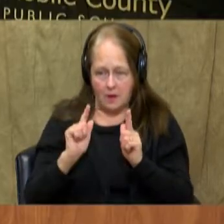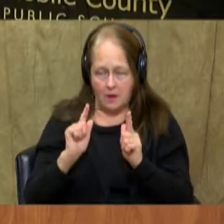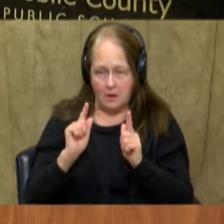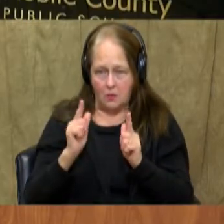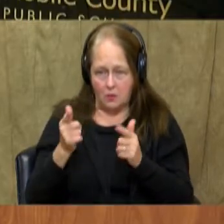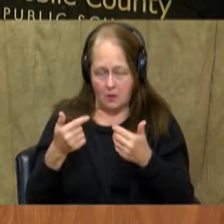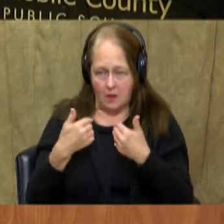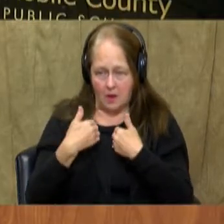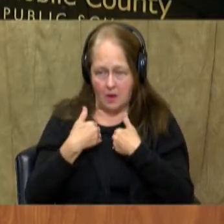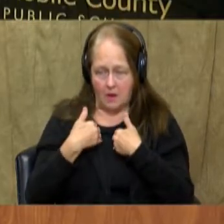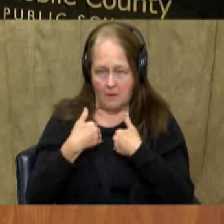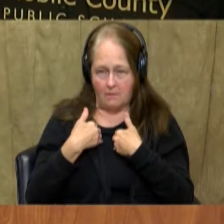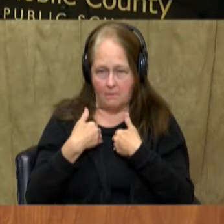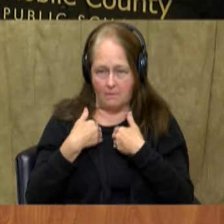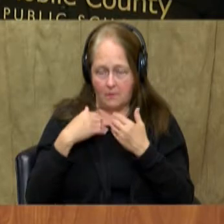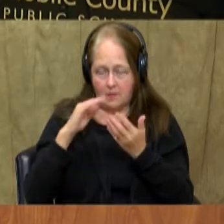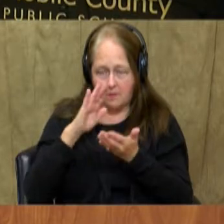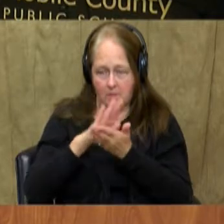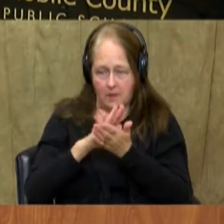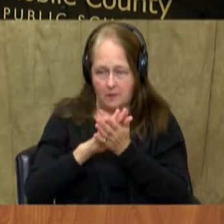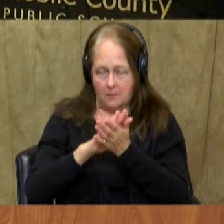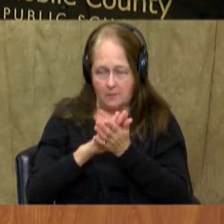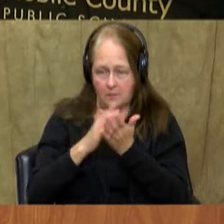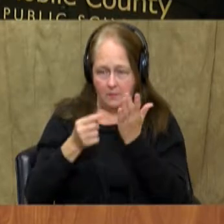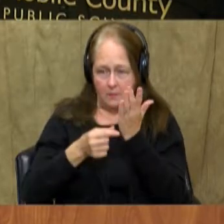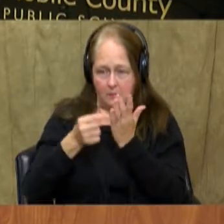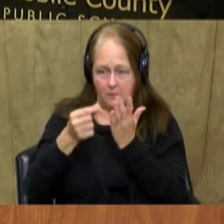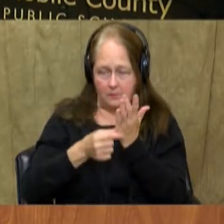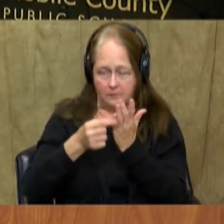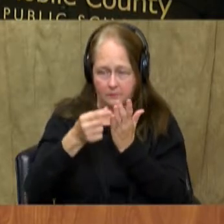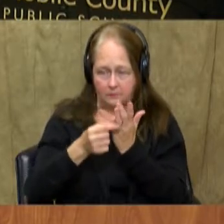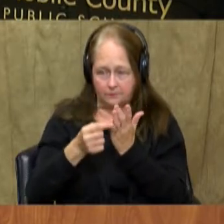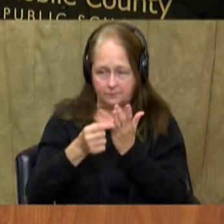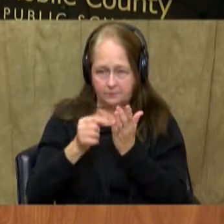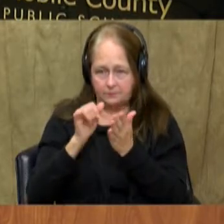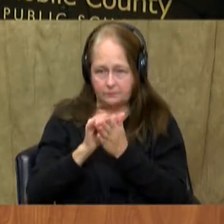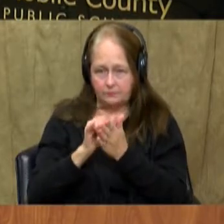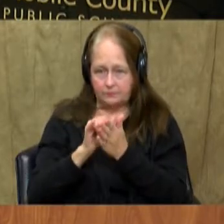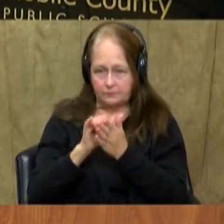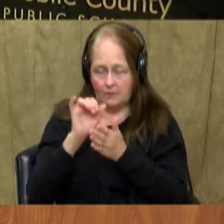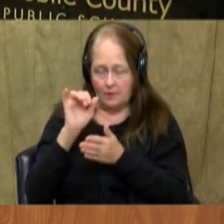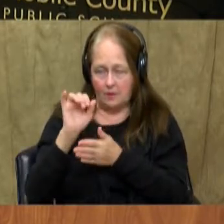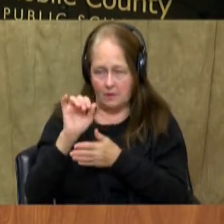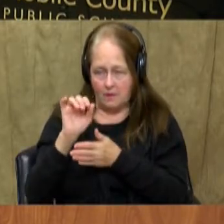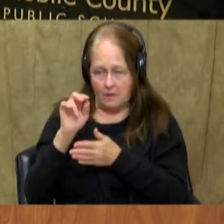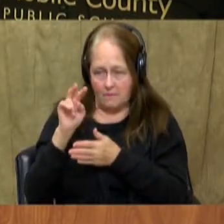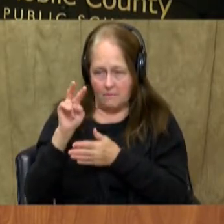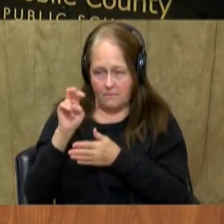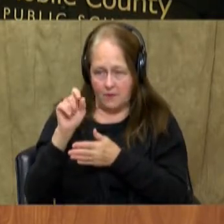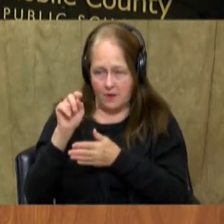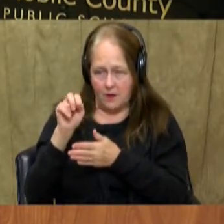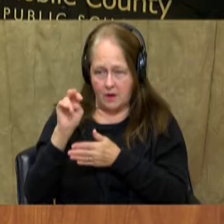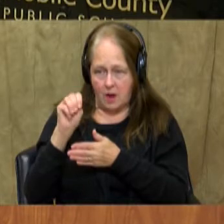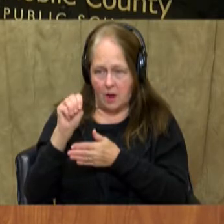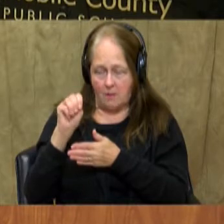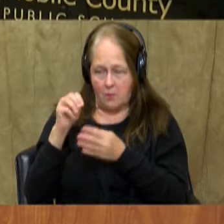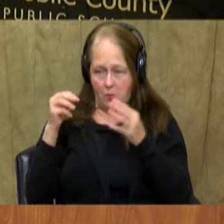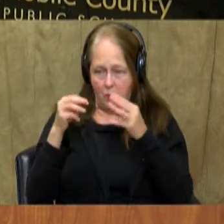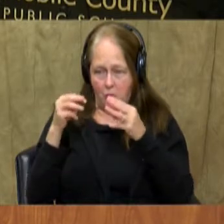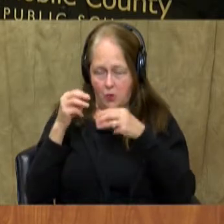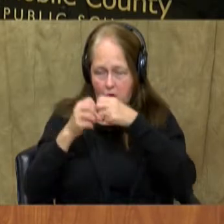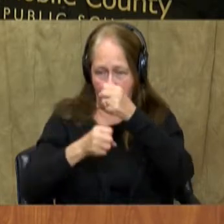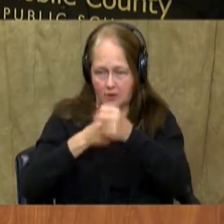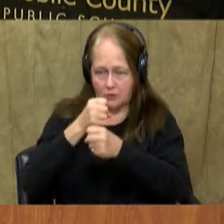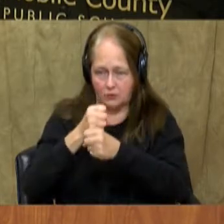you have the hard copy packet, make sure that you have the one that says the Vietnam War years, at the top of